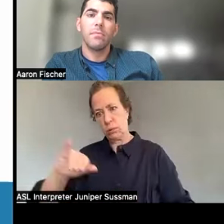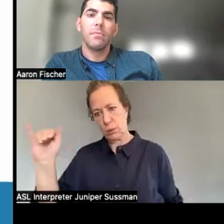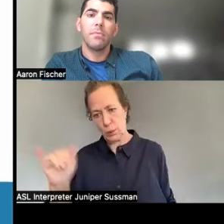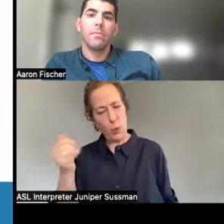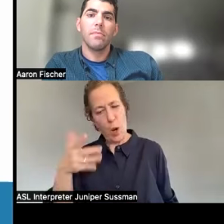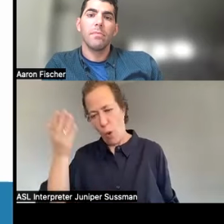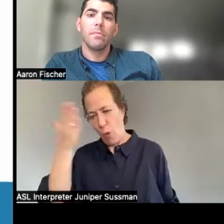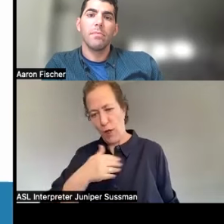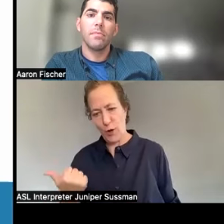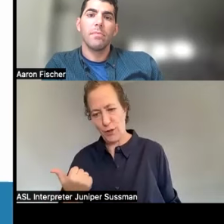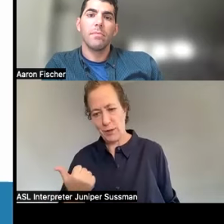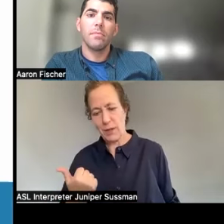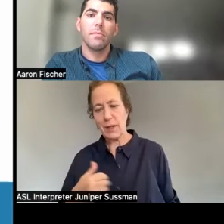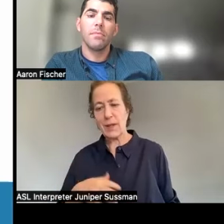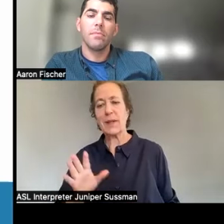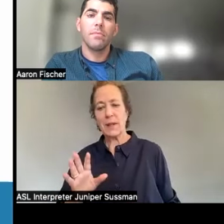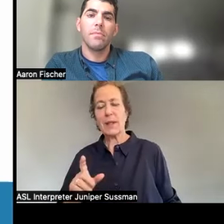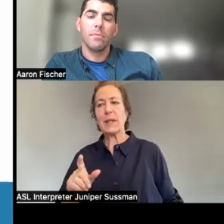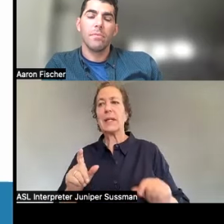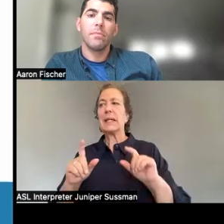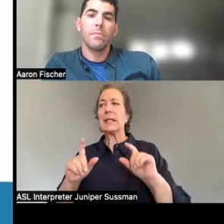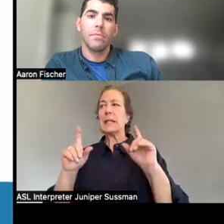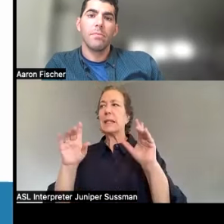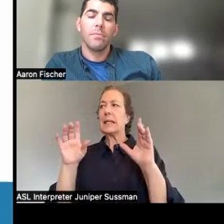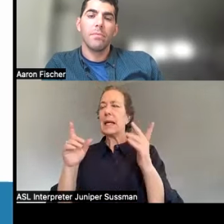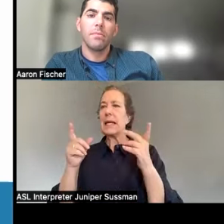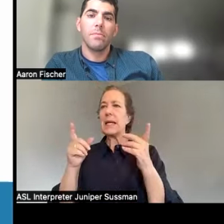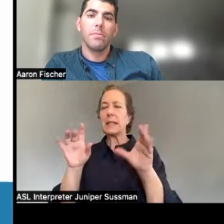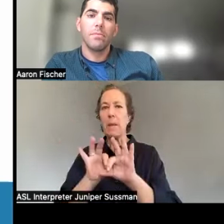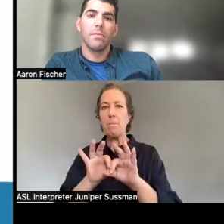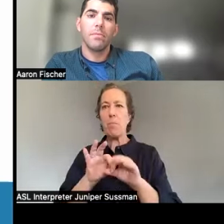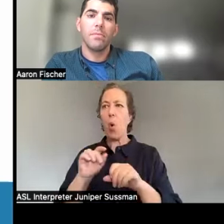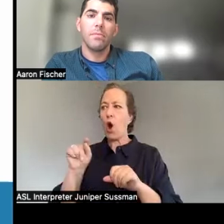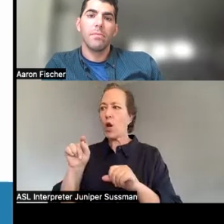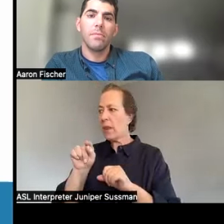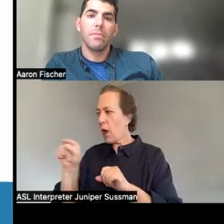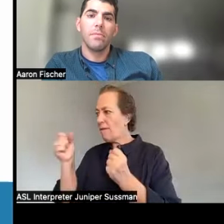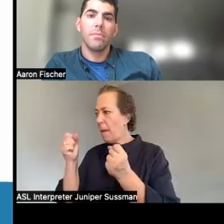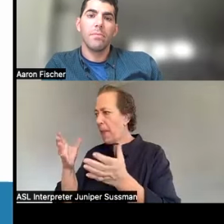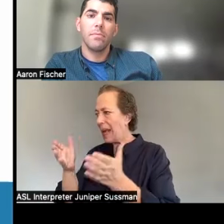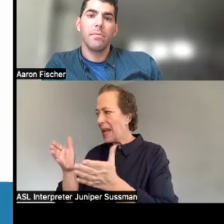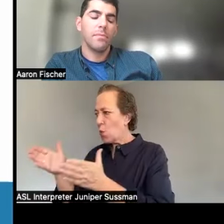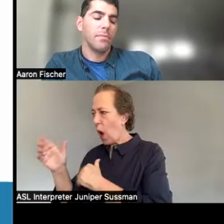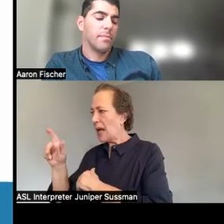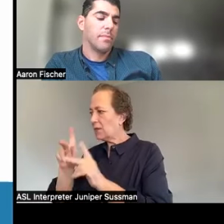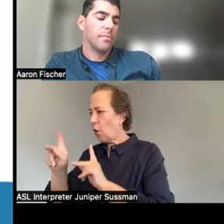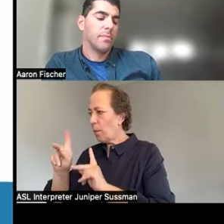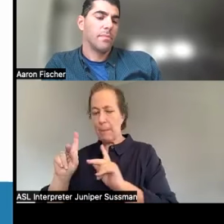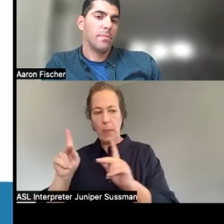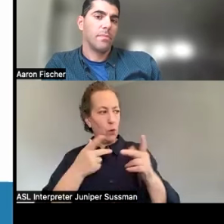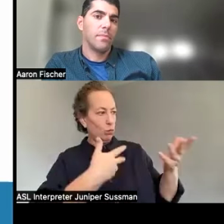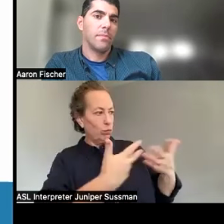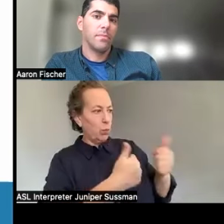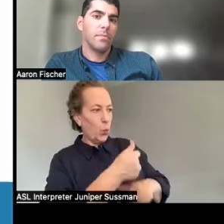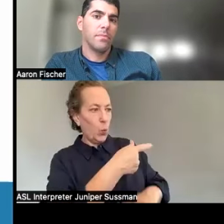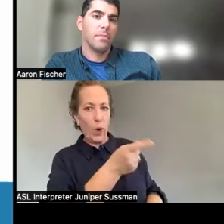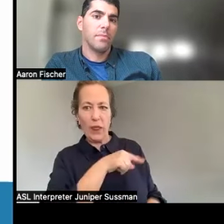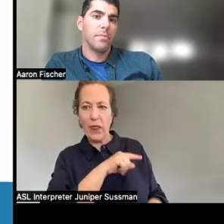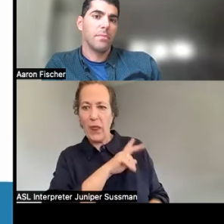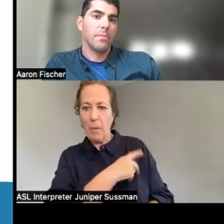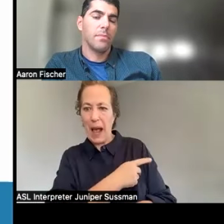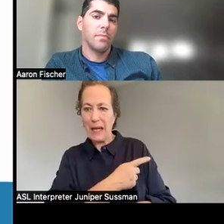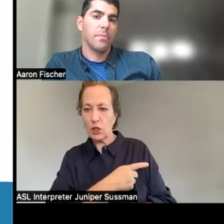visit to have a touch point with a patient. And enabling services staff hold many of these